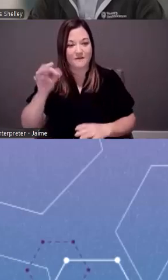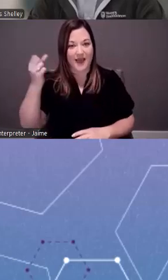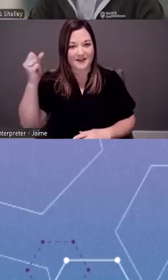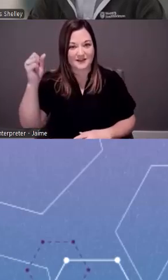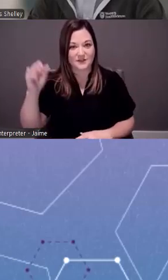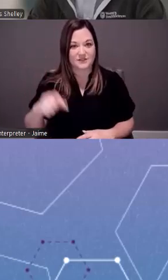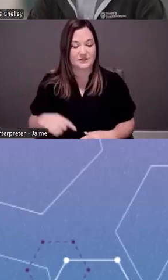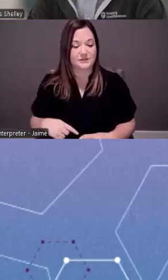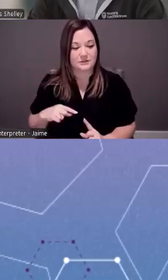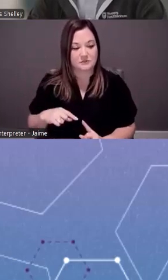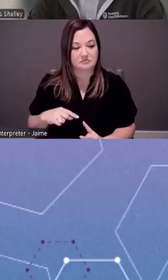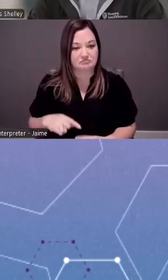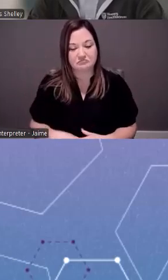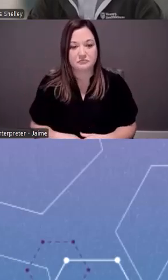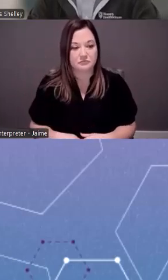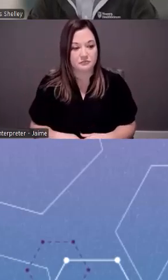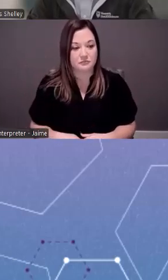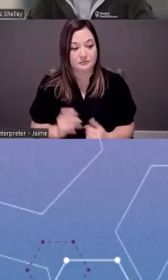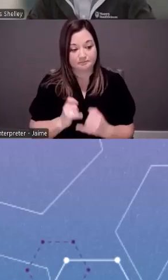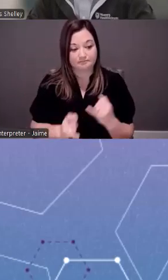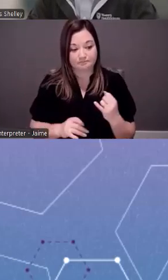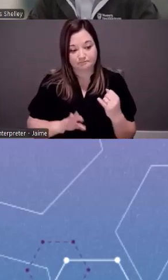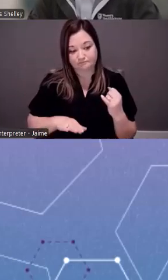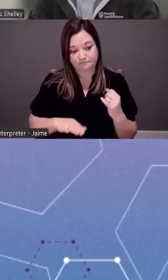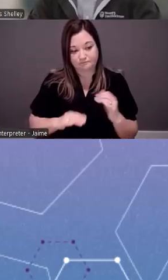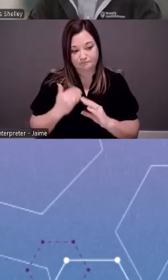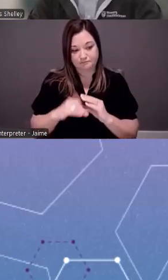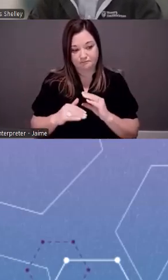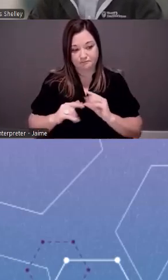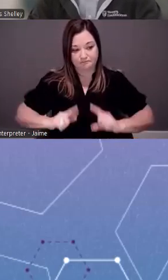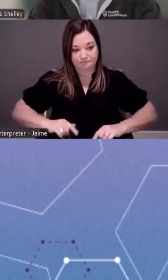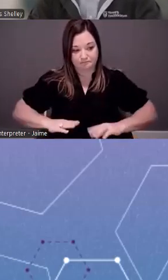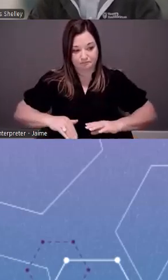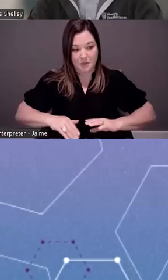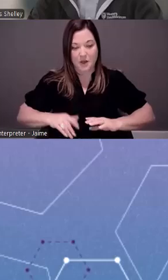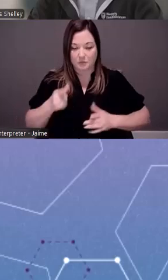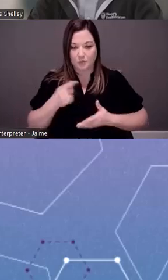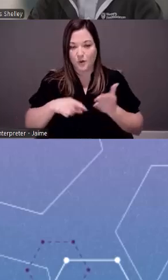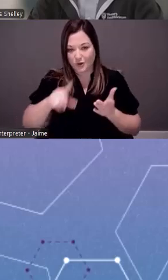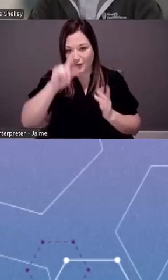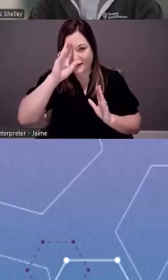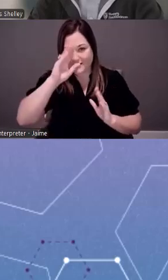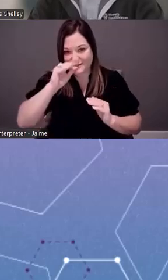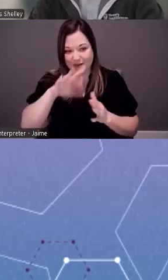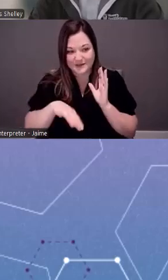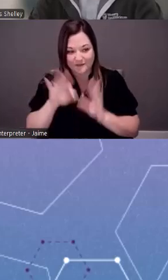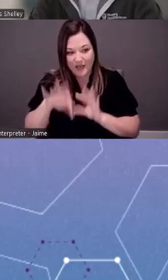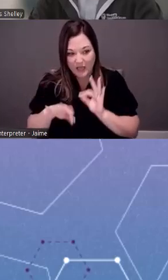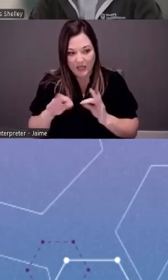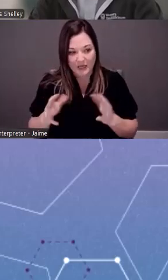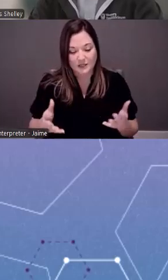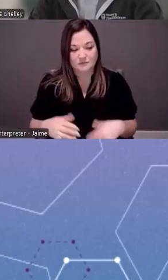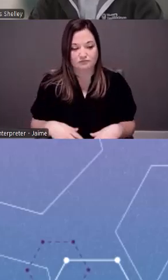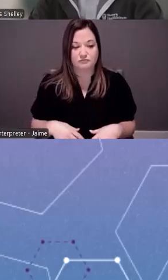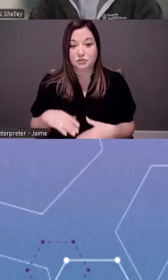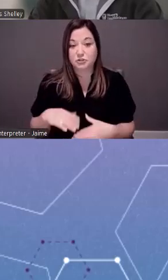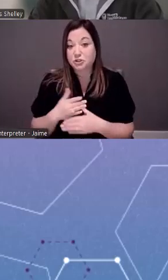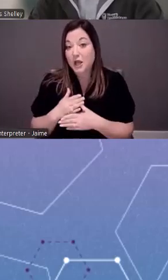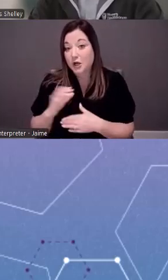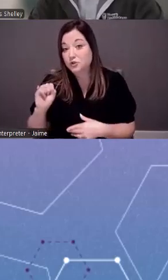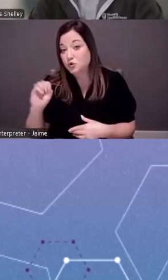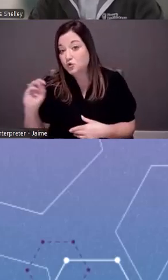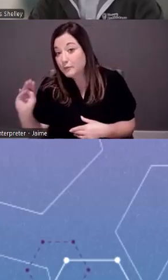finally, at the bottom of the email that it generates are all the things you would expect to find in an email, options to share it on social